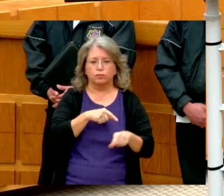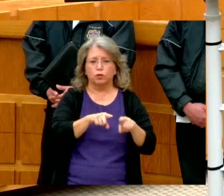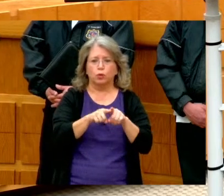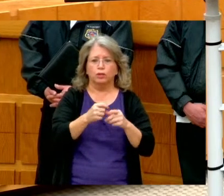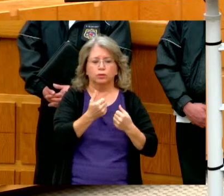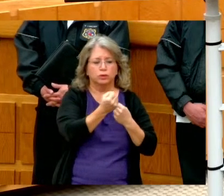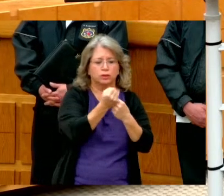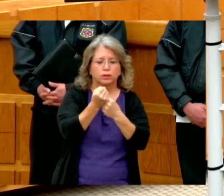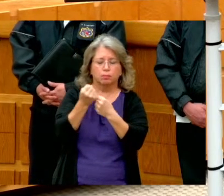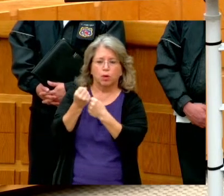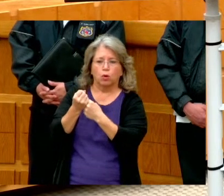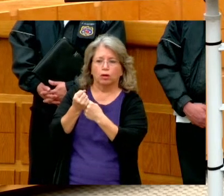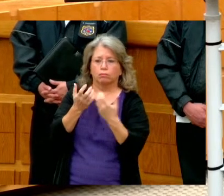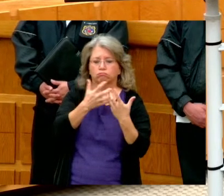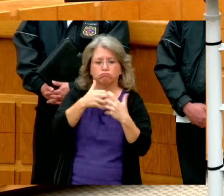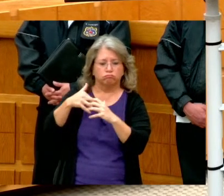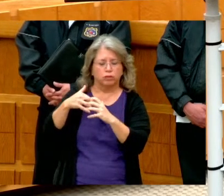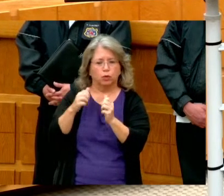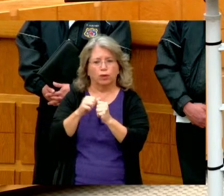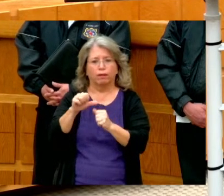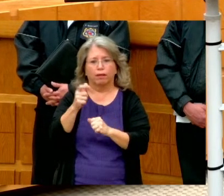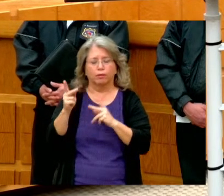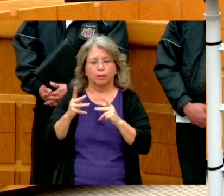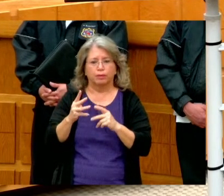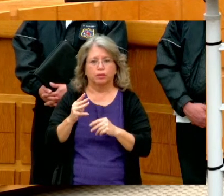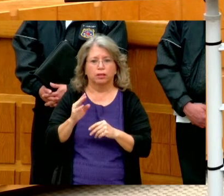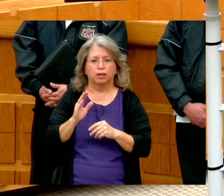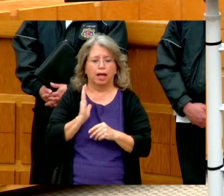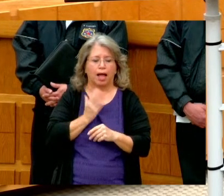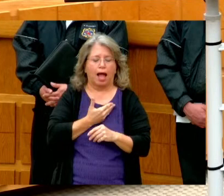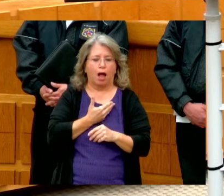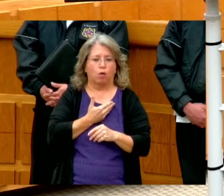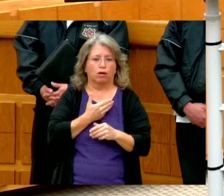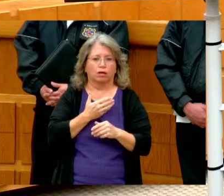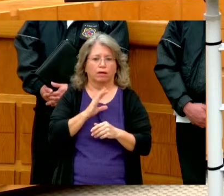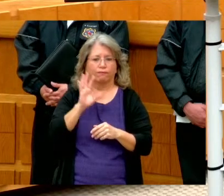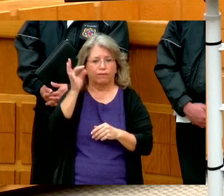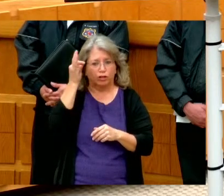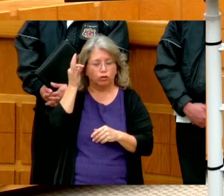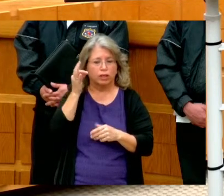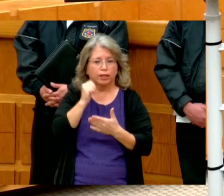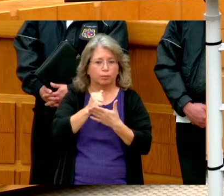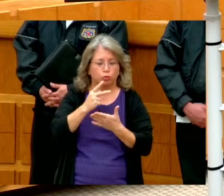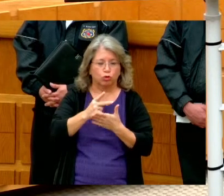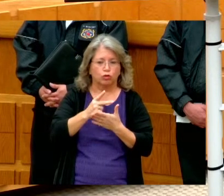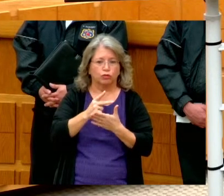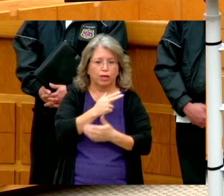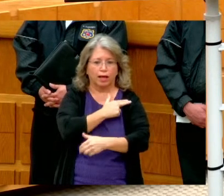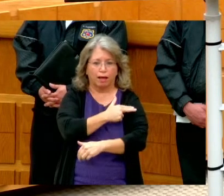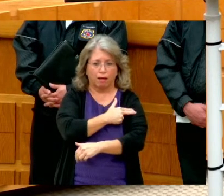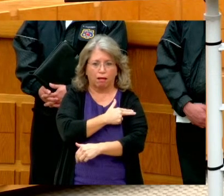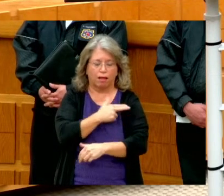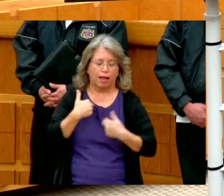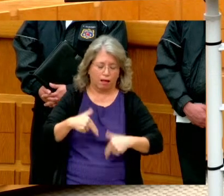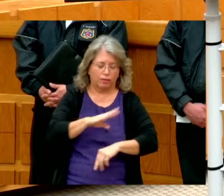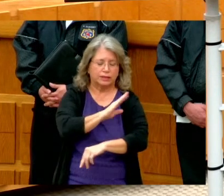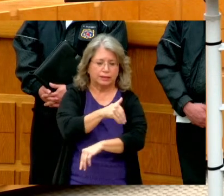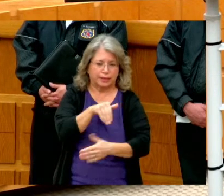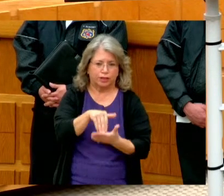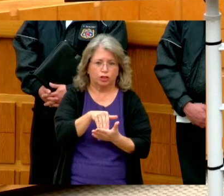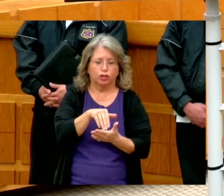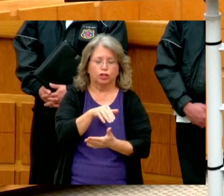So our federally qualified health center, Amistad, once they finish their vaccinating their